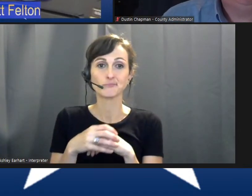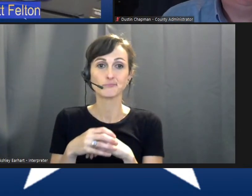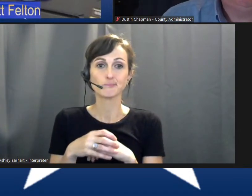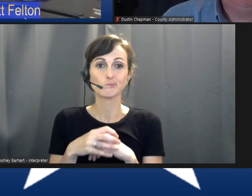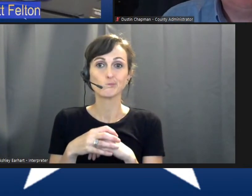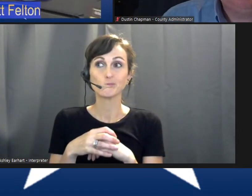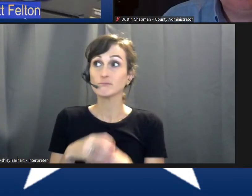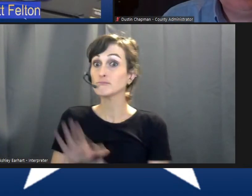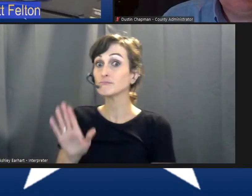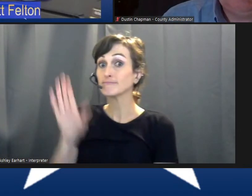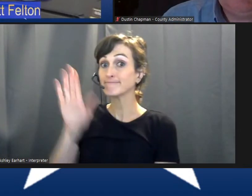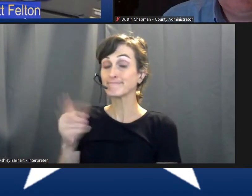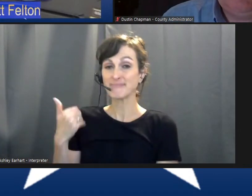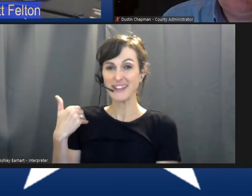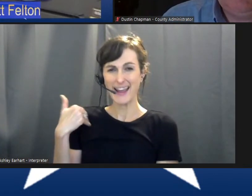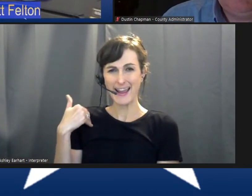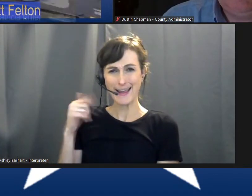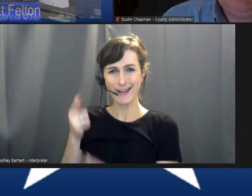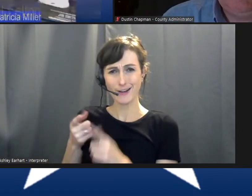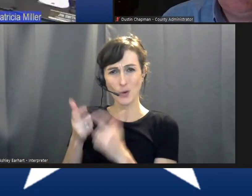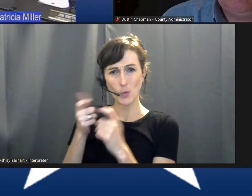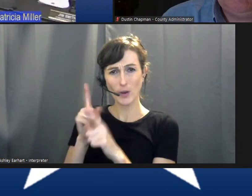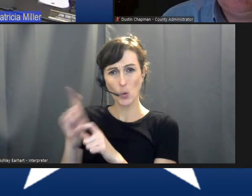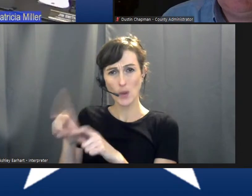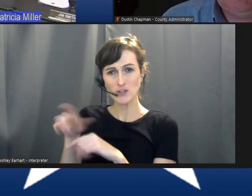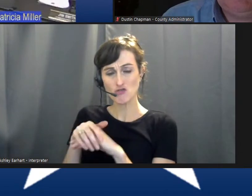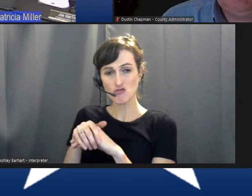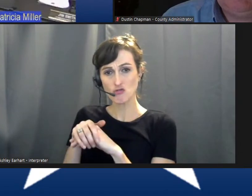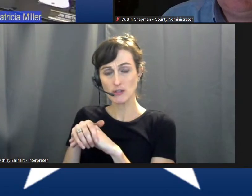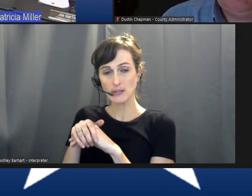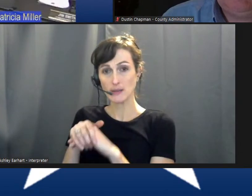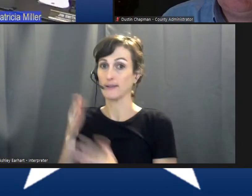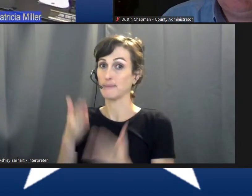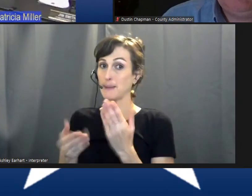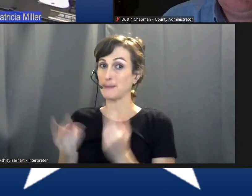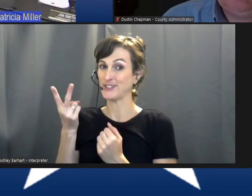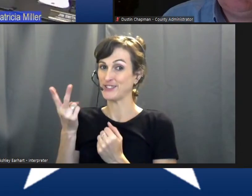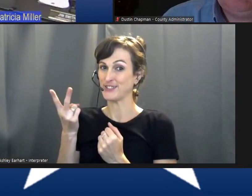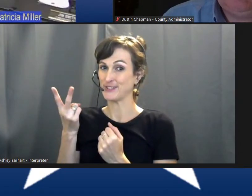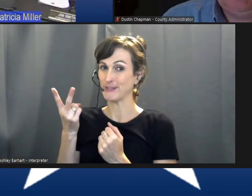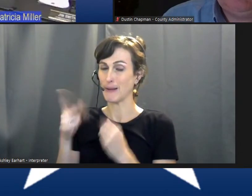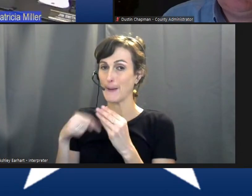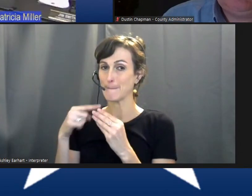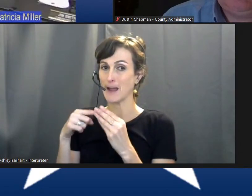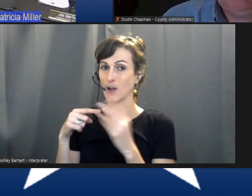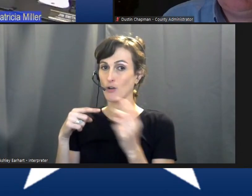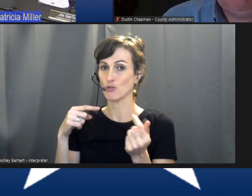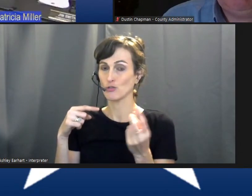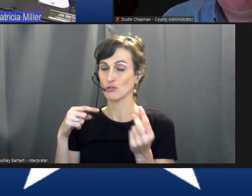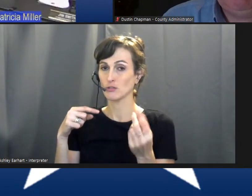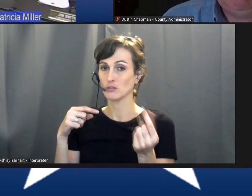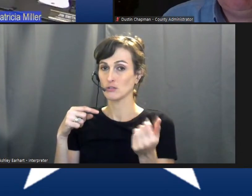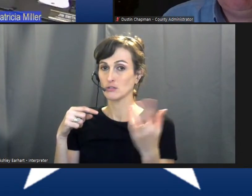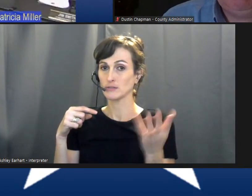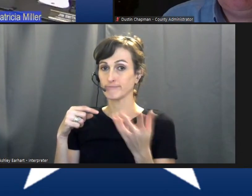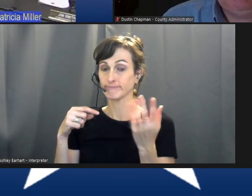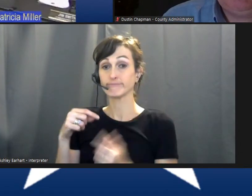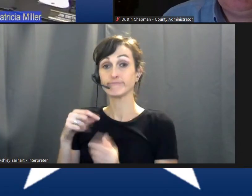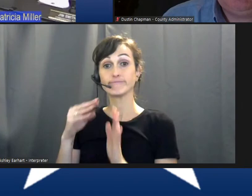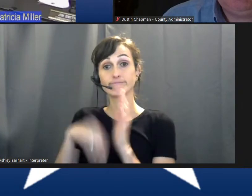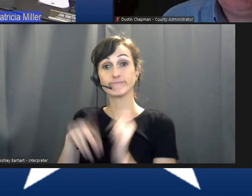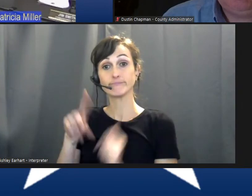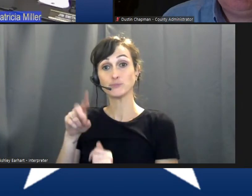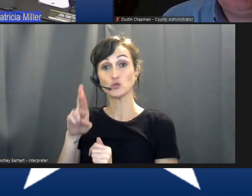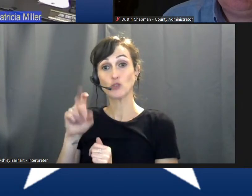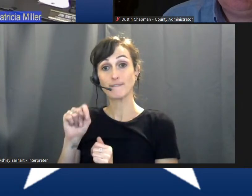I had just a quick question, or maybe two, on the draft proposal that we're looking